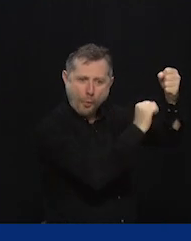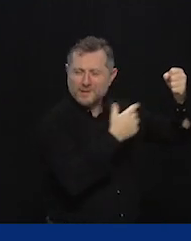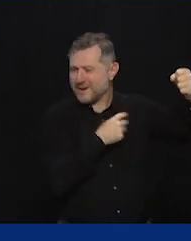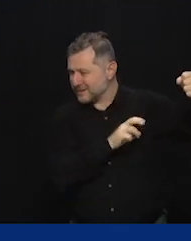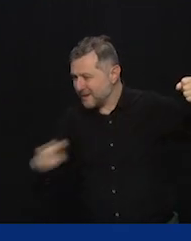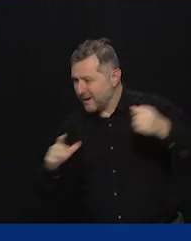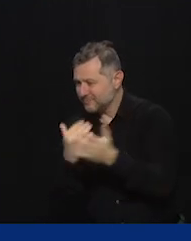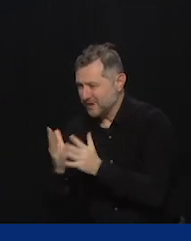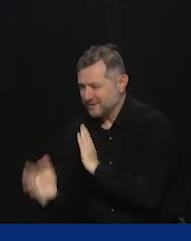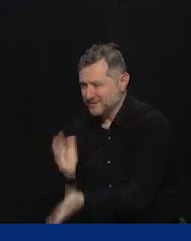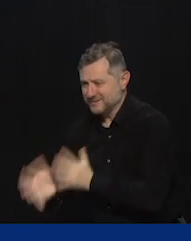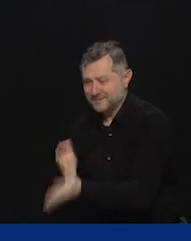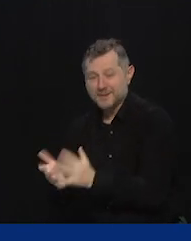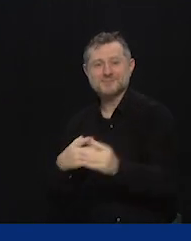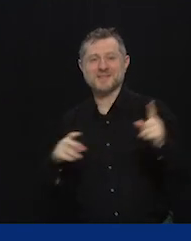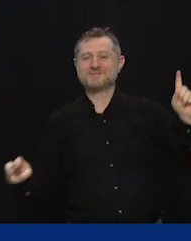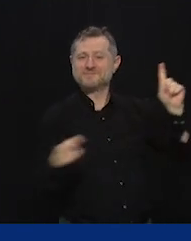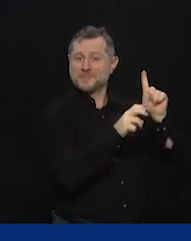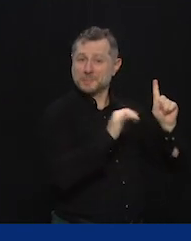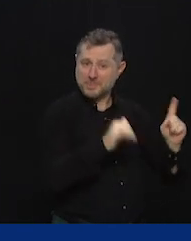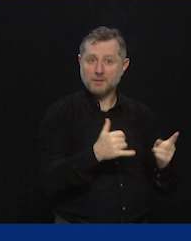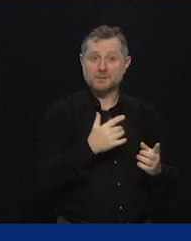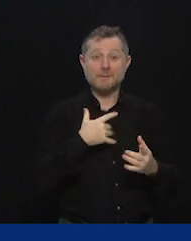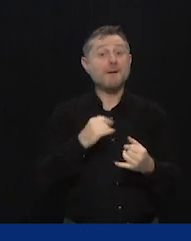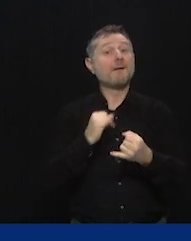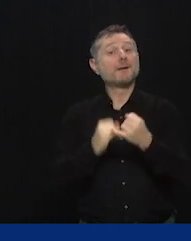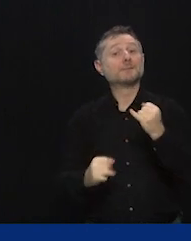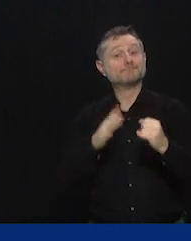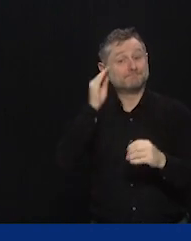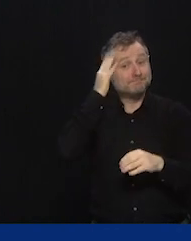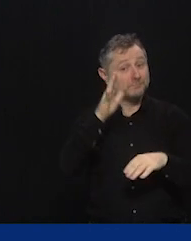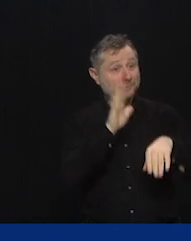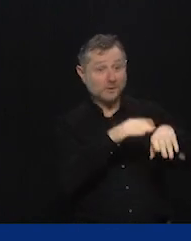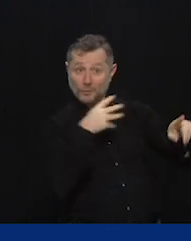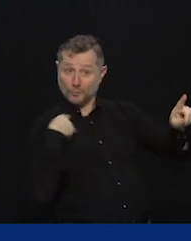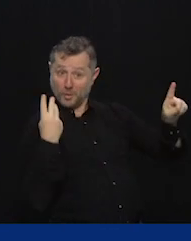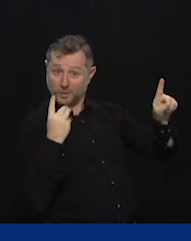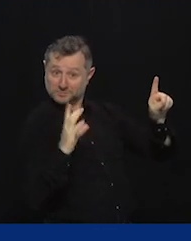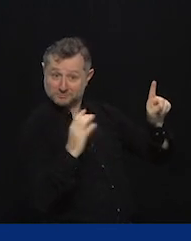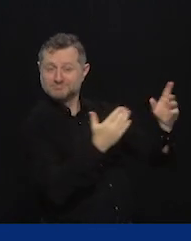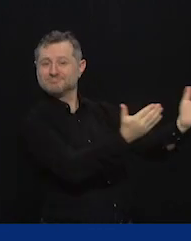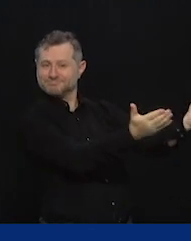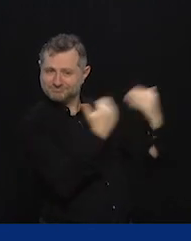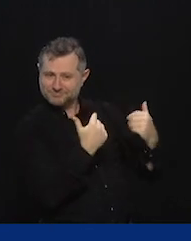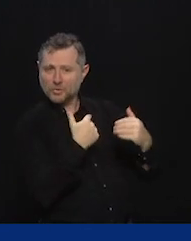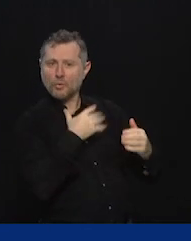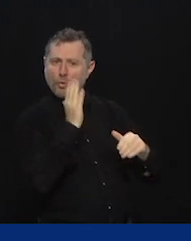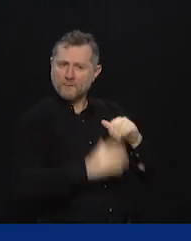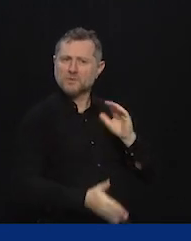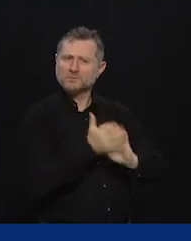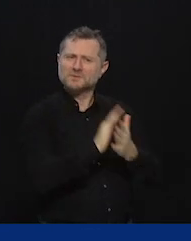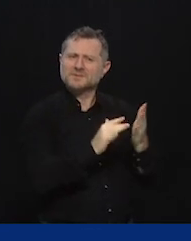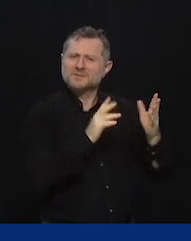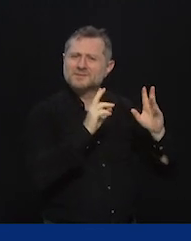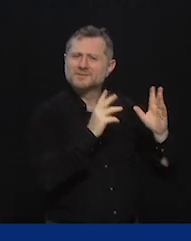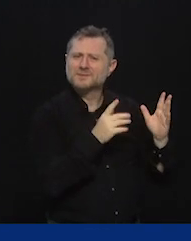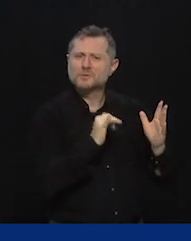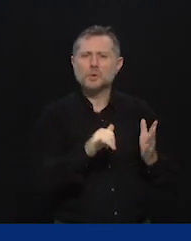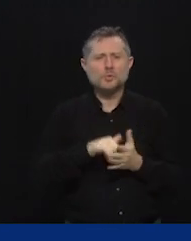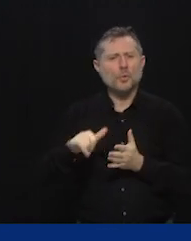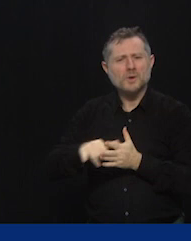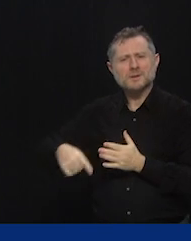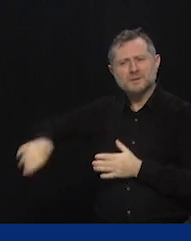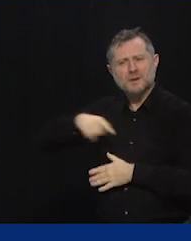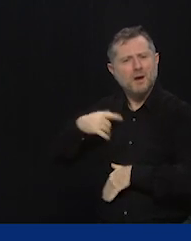Washington, let's get it done. I love the fact that in New York we're progressive, we take care of people, but whether it's paid